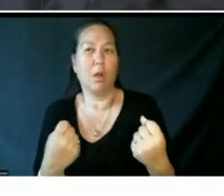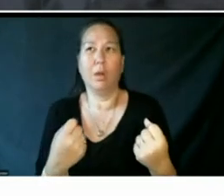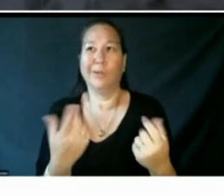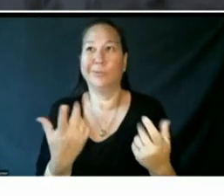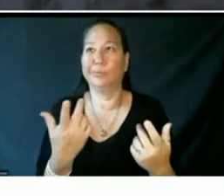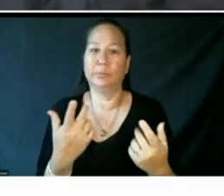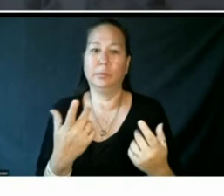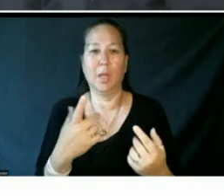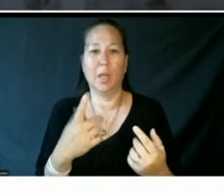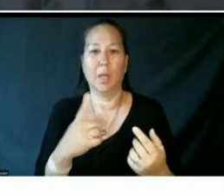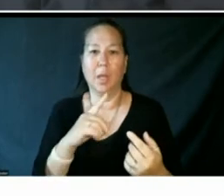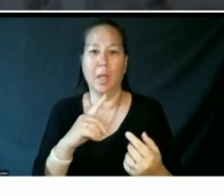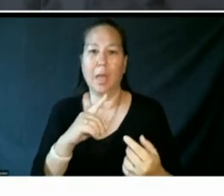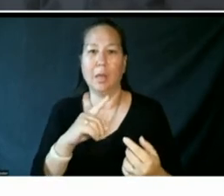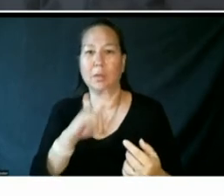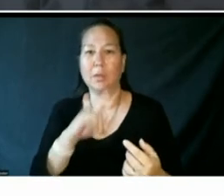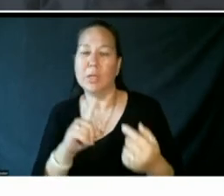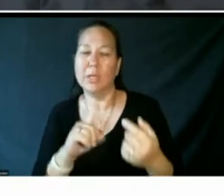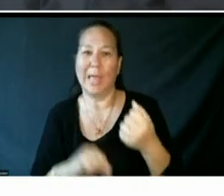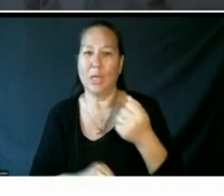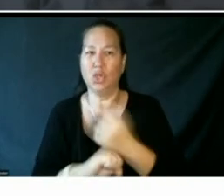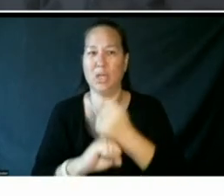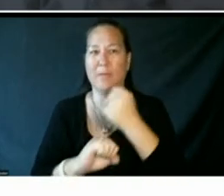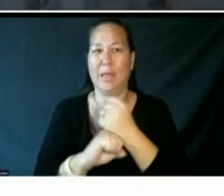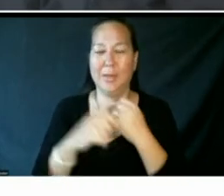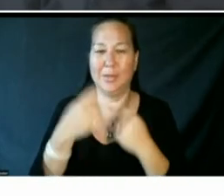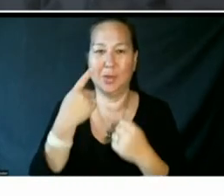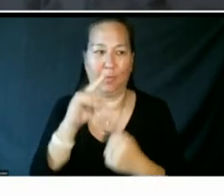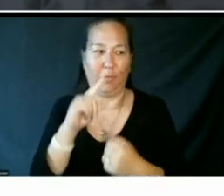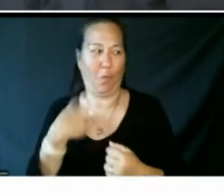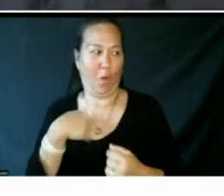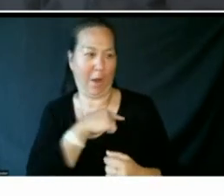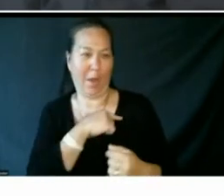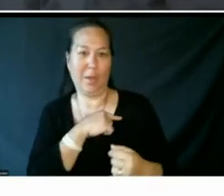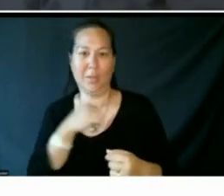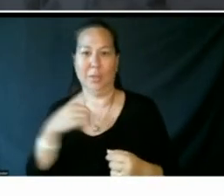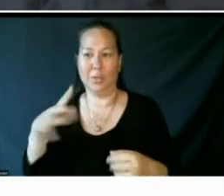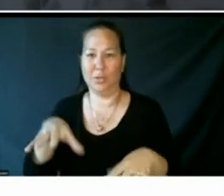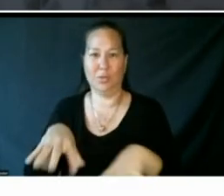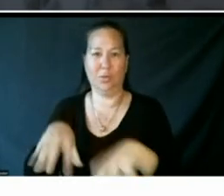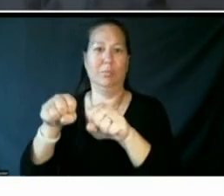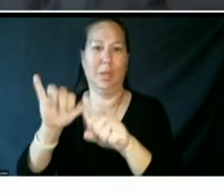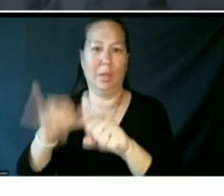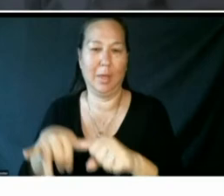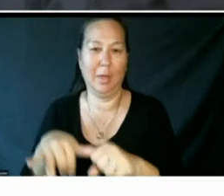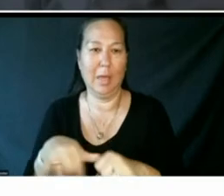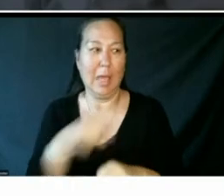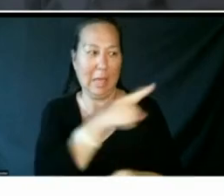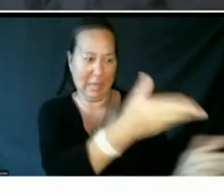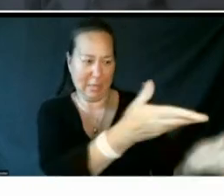that. And that he was asking that his suggestion was that we would do it. And I said,